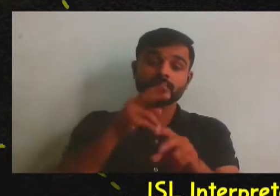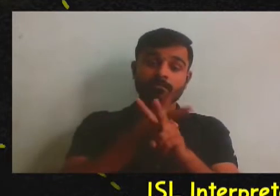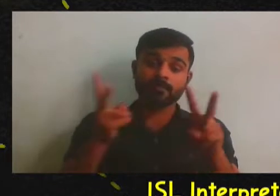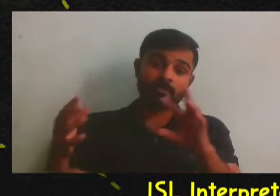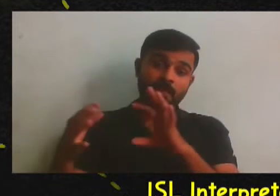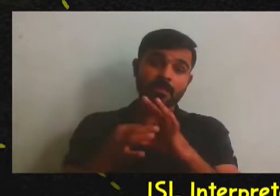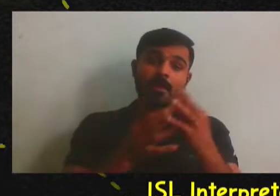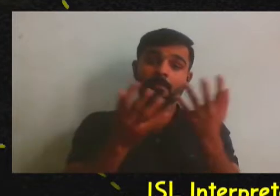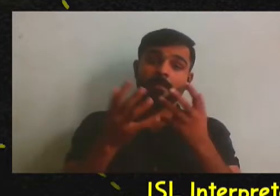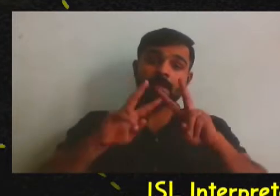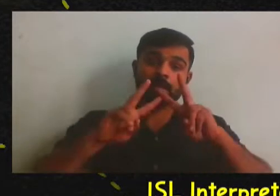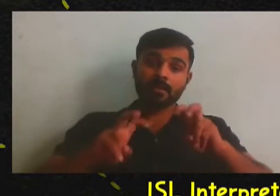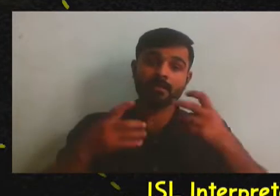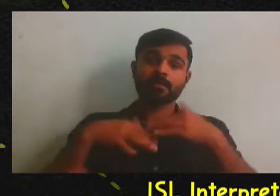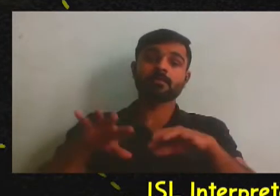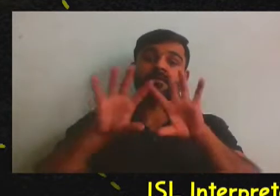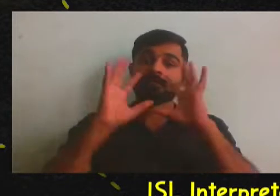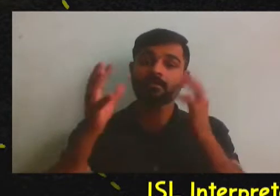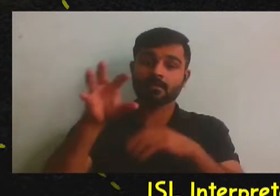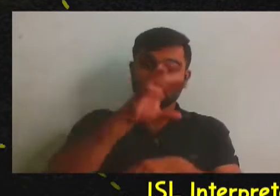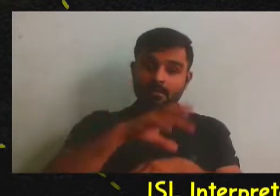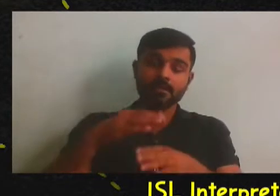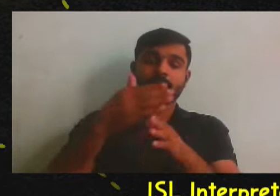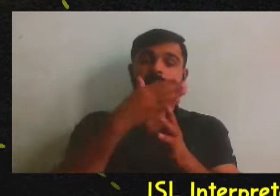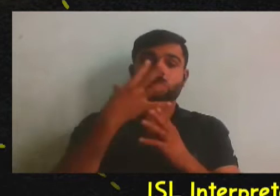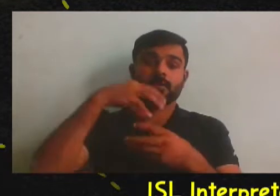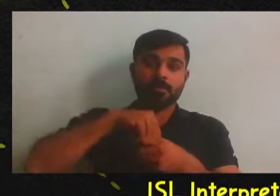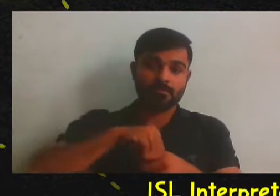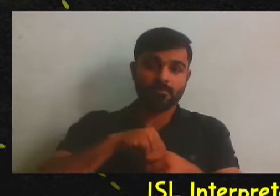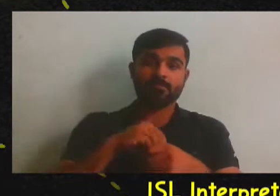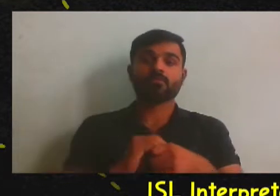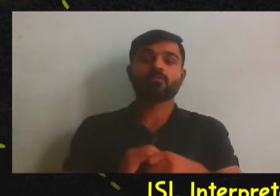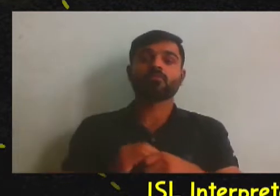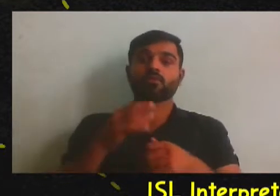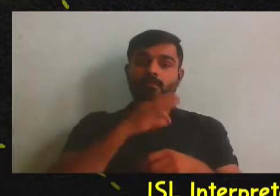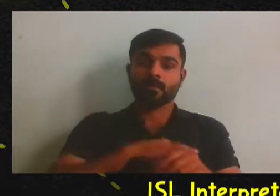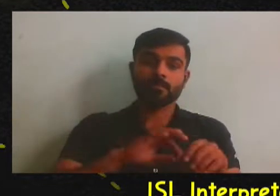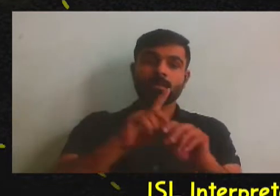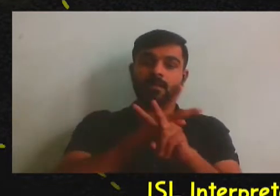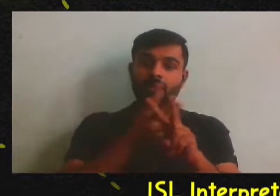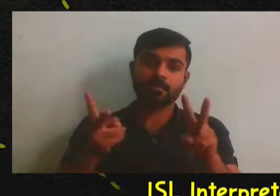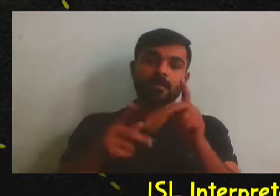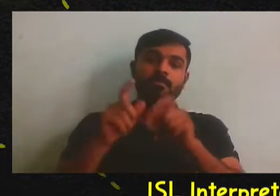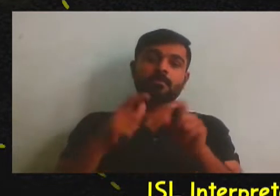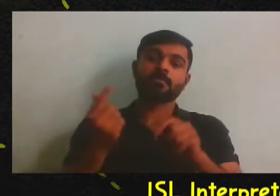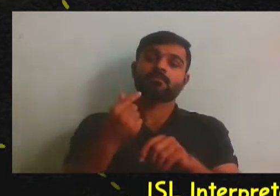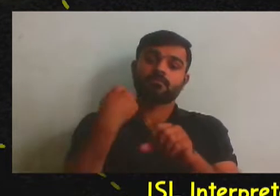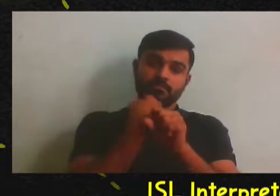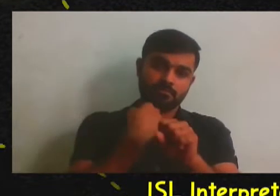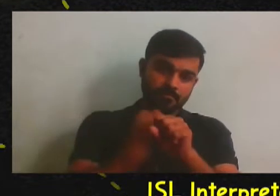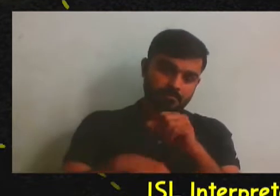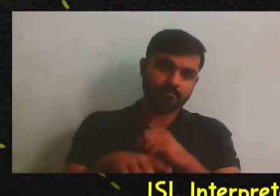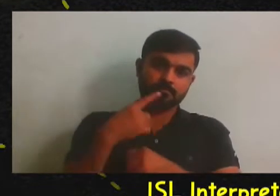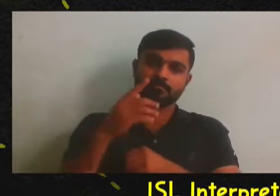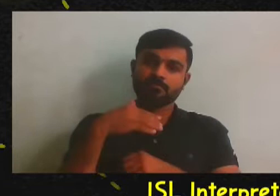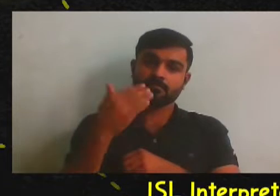market research, both for commercial partners, but also for the non-profit and philanthropic partners that we work with, then in